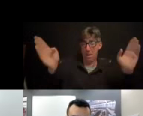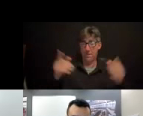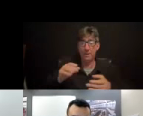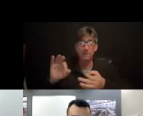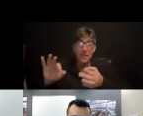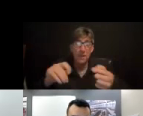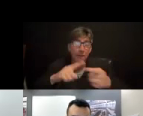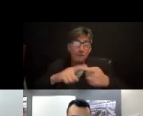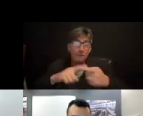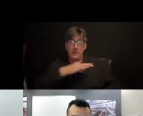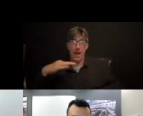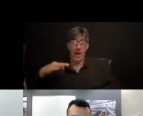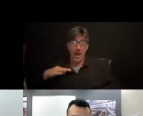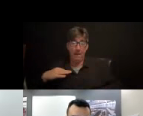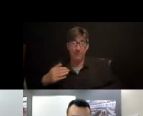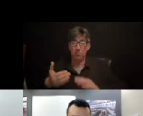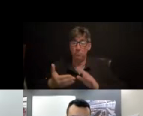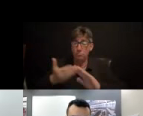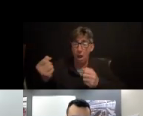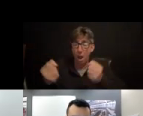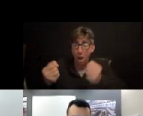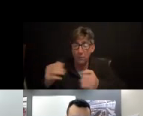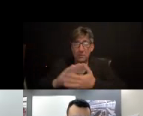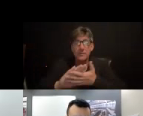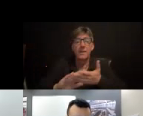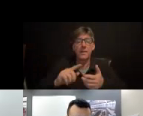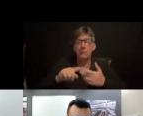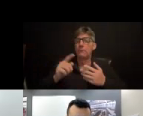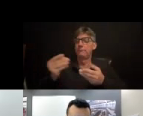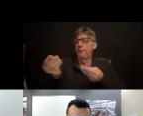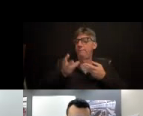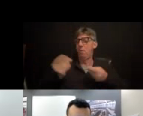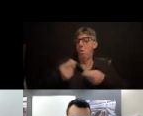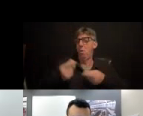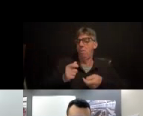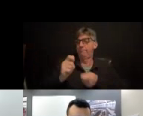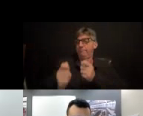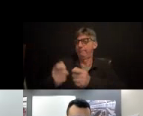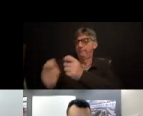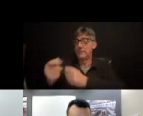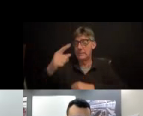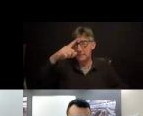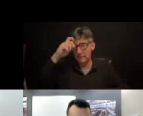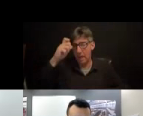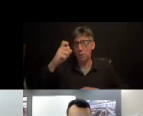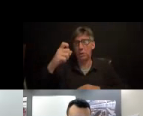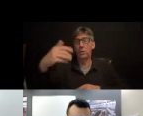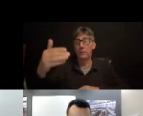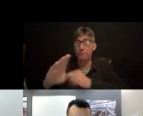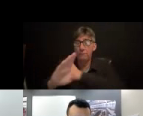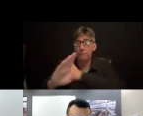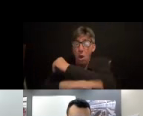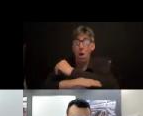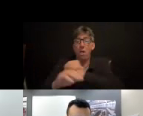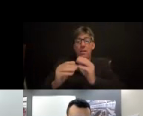when and how we re-add service for the summer and fall and beyond. And again, hoping to do so in close